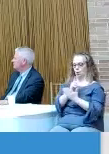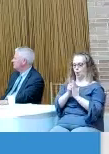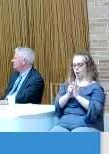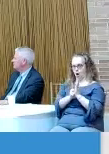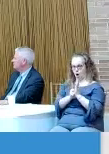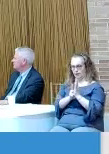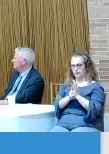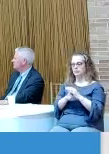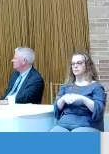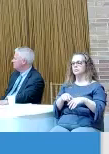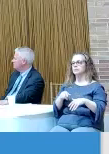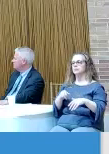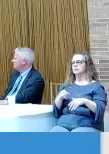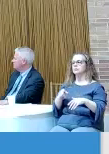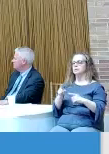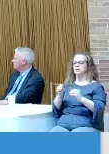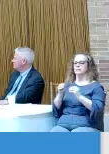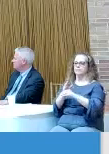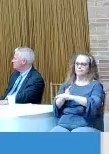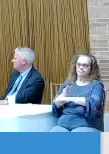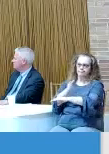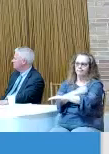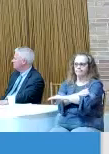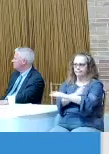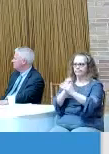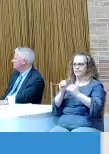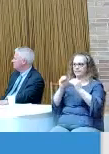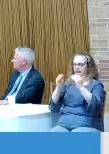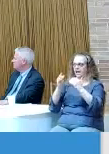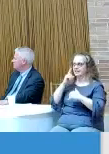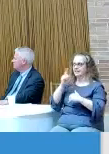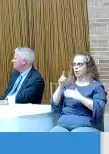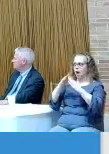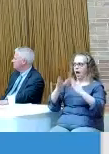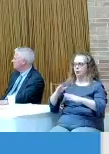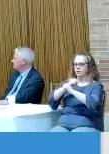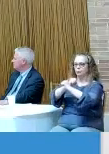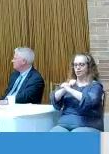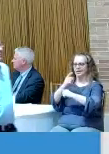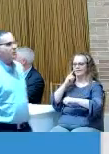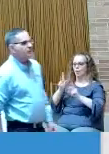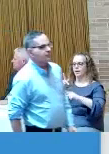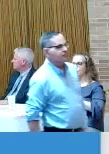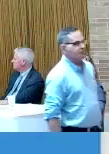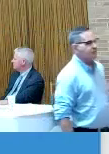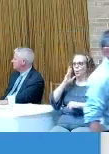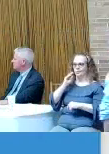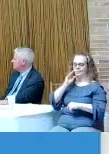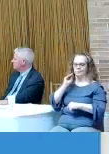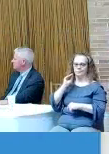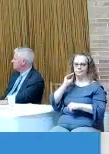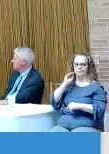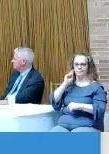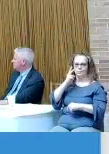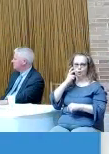advances towards greater protections for people with criminal legal system involvement um the category of criminal legal